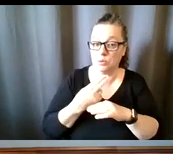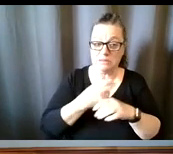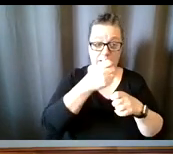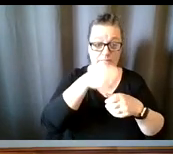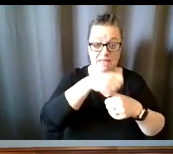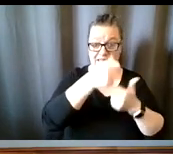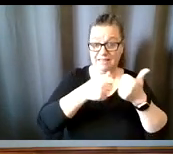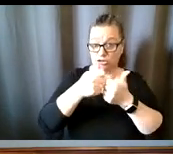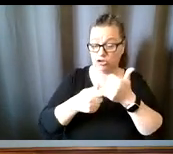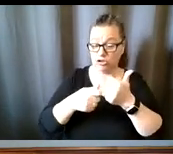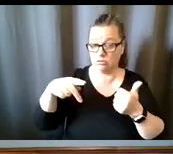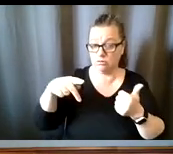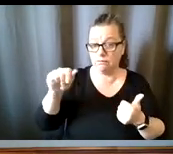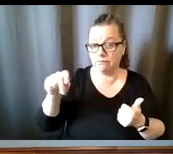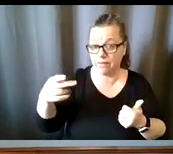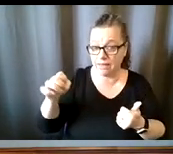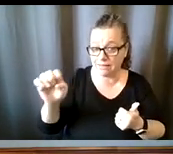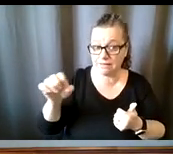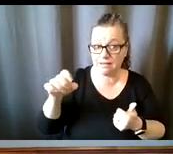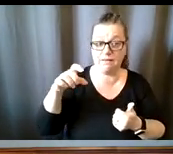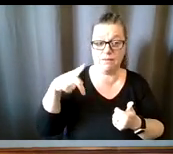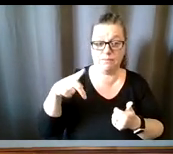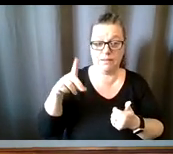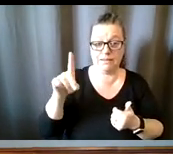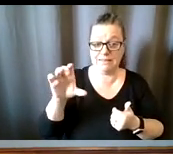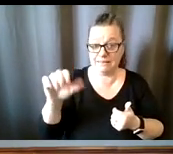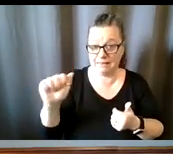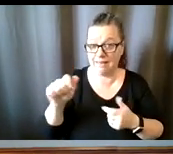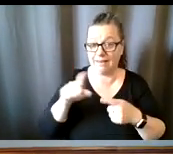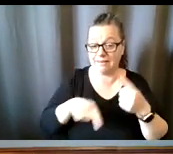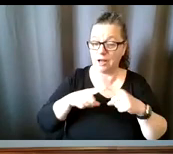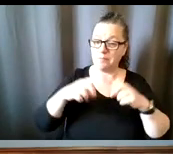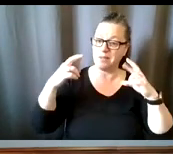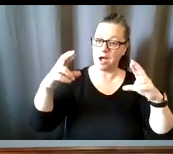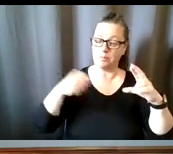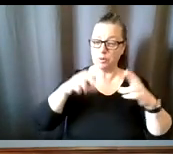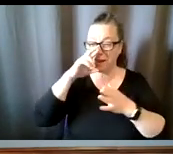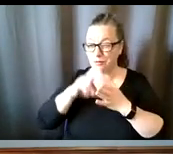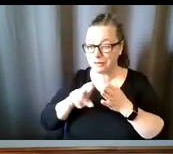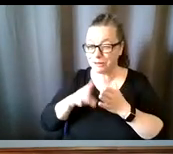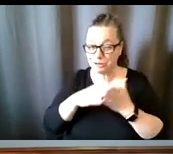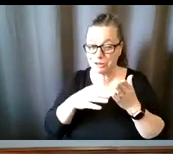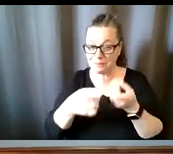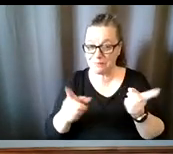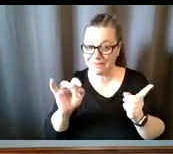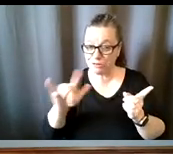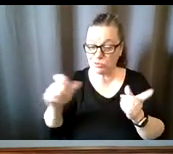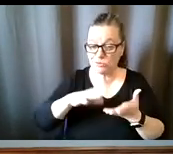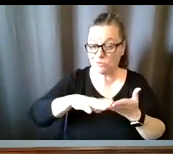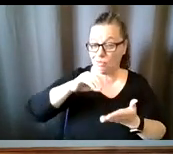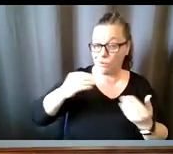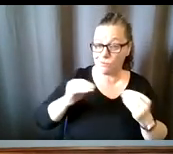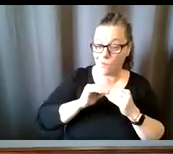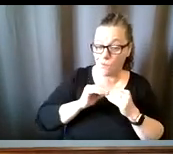these phases of the Pdca cycle. I hope you go out and start researching some of these tools, find out a little bit more about how to use